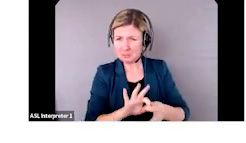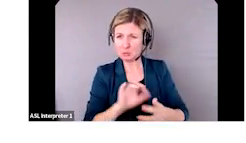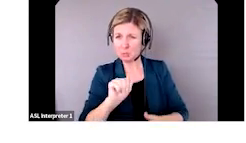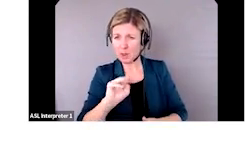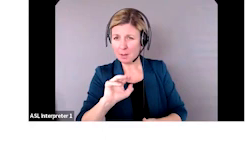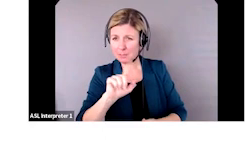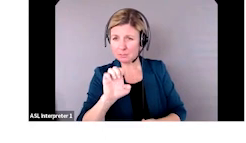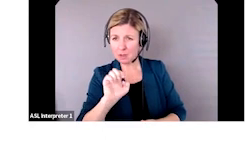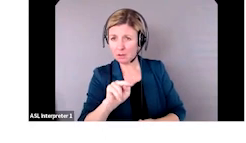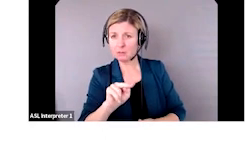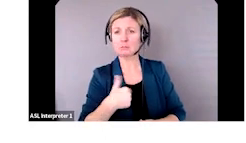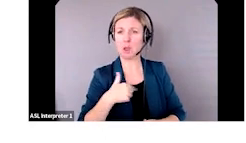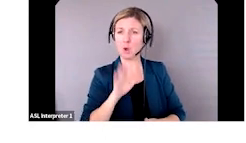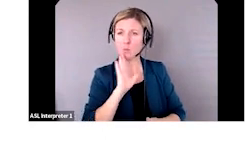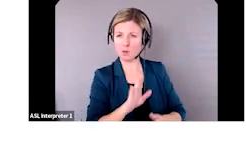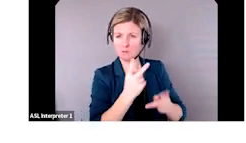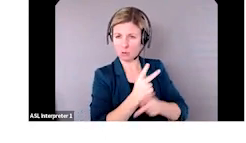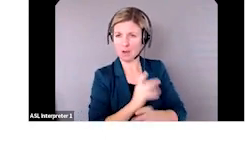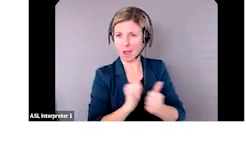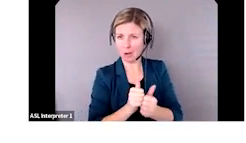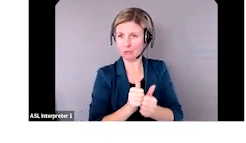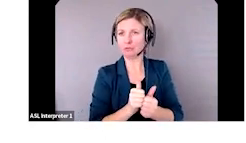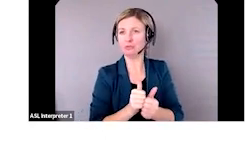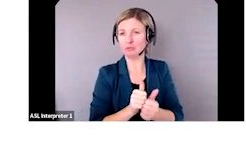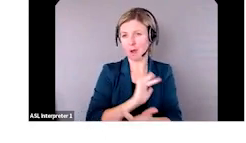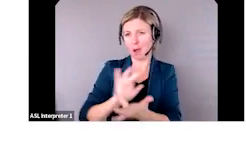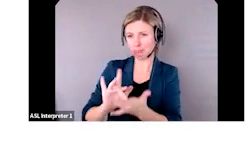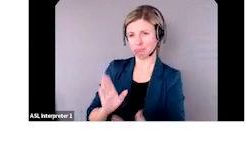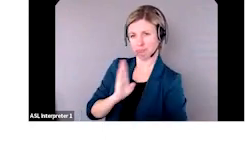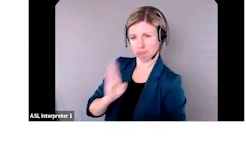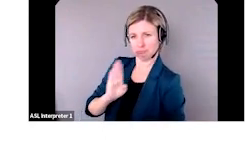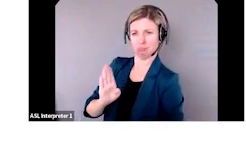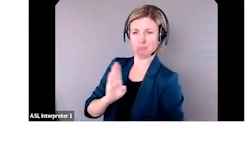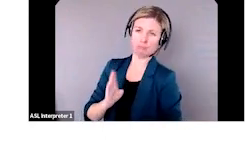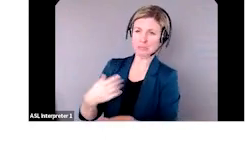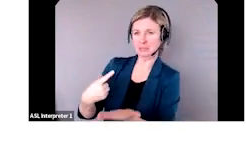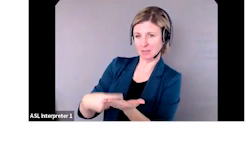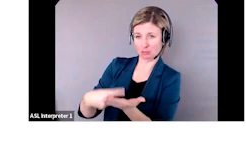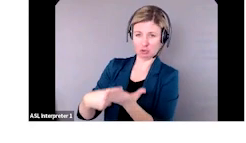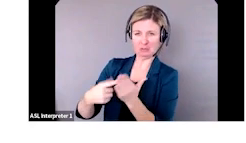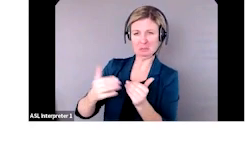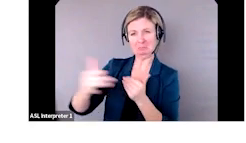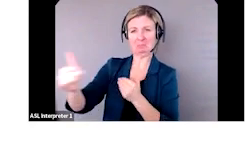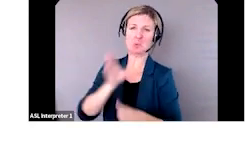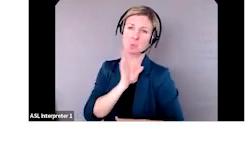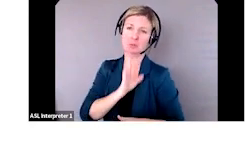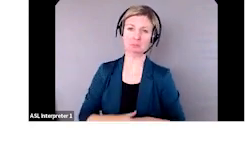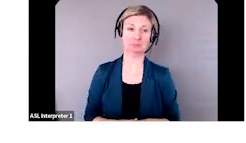out how to get a call scheduled. All right. So we're going to talk about Amazon in